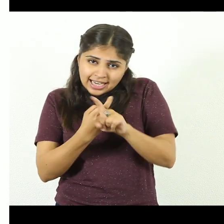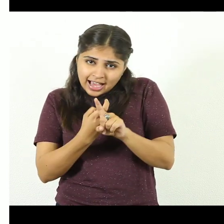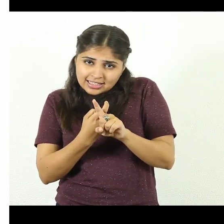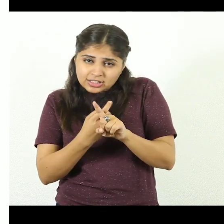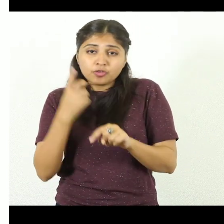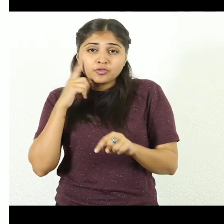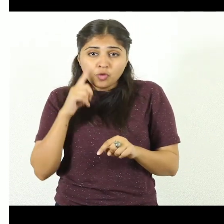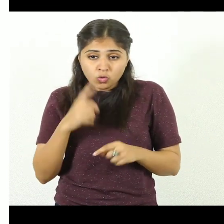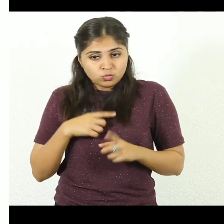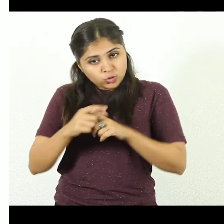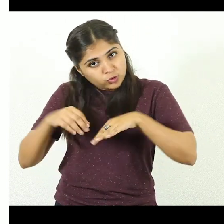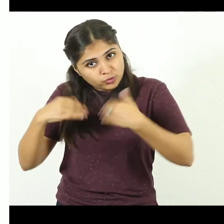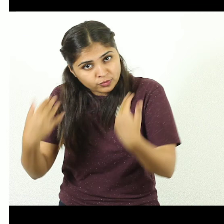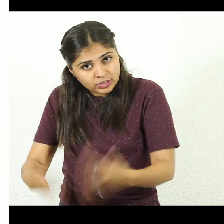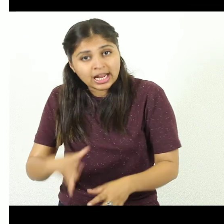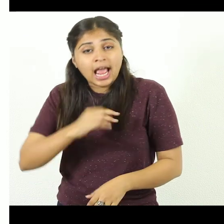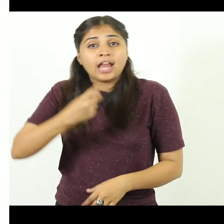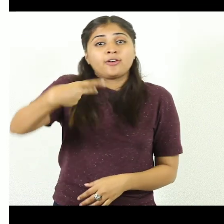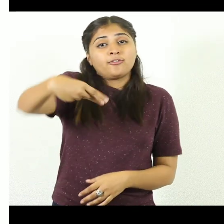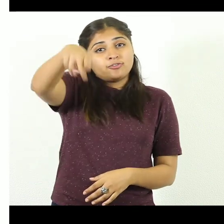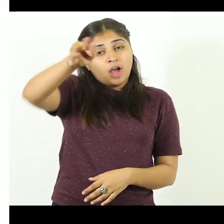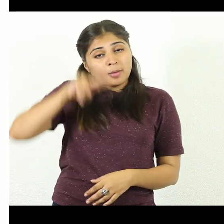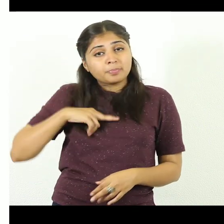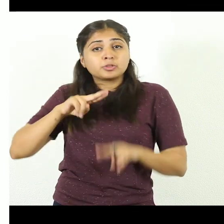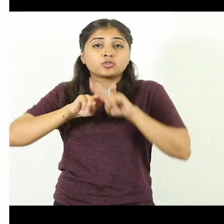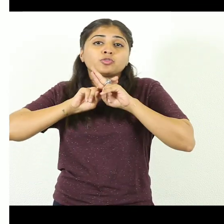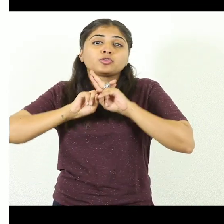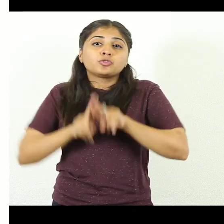for executive, and the return of the complete